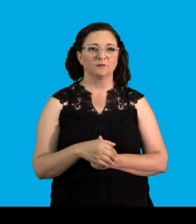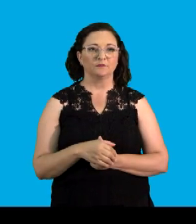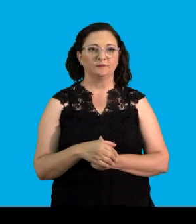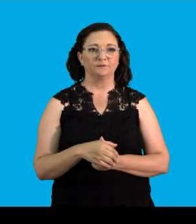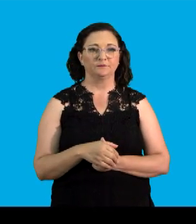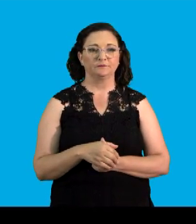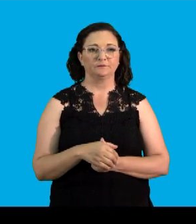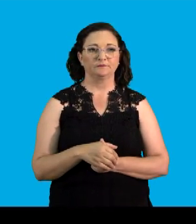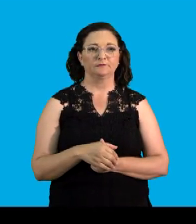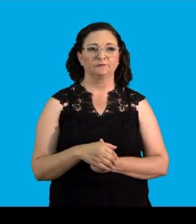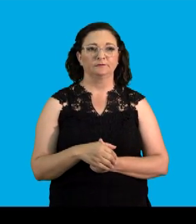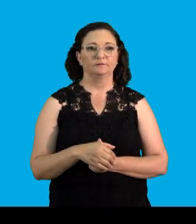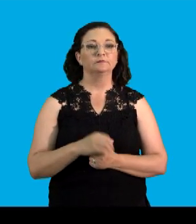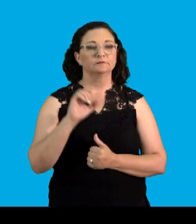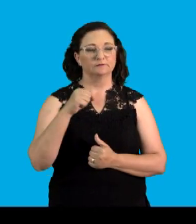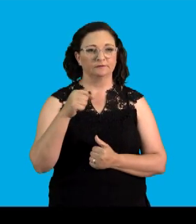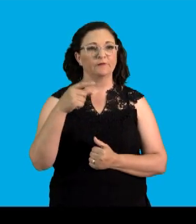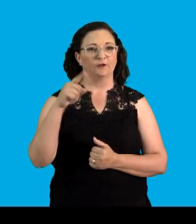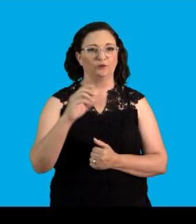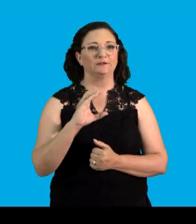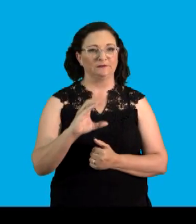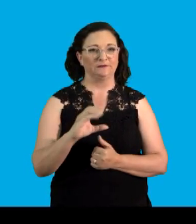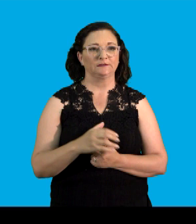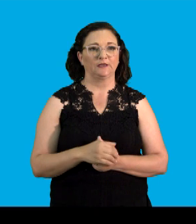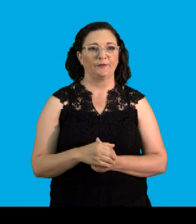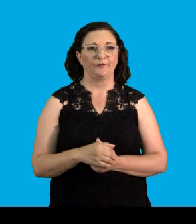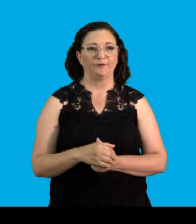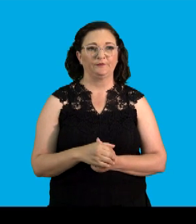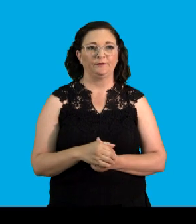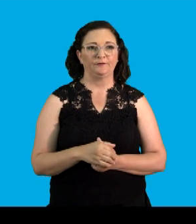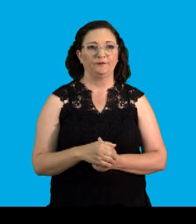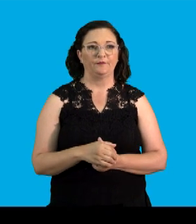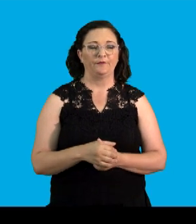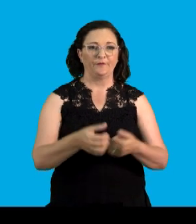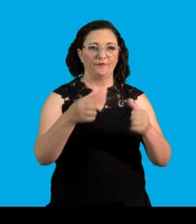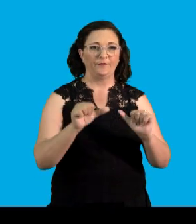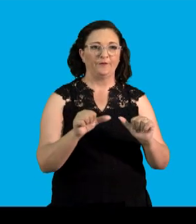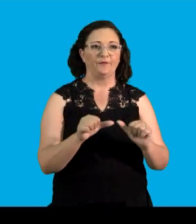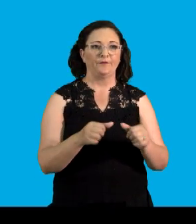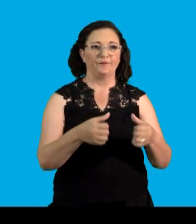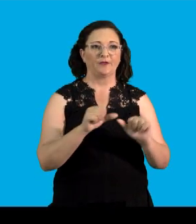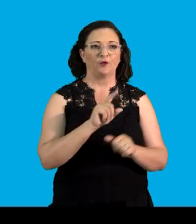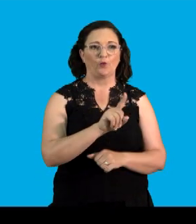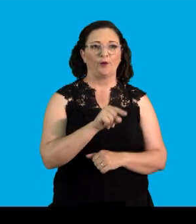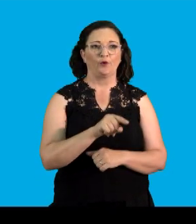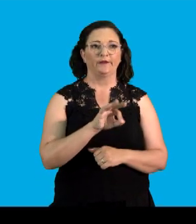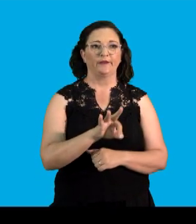Right, yes, the correct answer is C. So that's what you do. And then you're moving on to the next one,